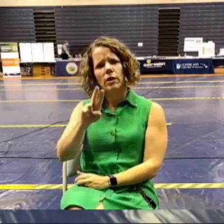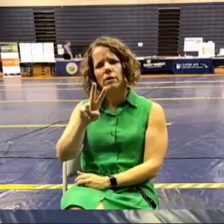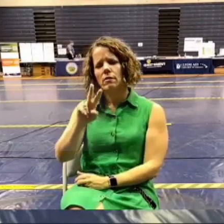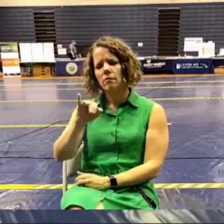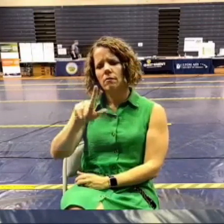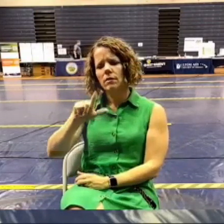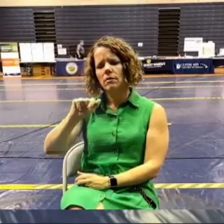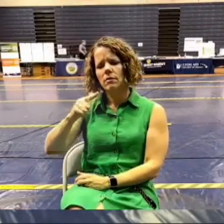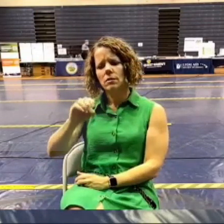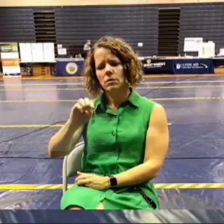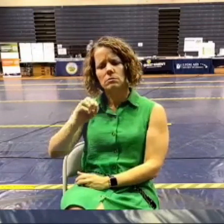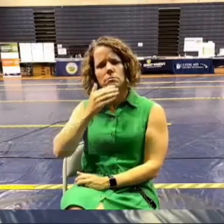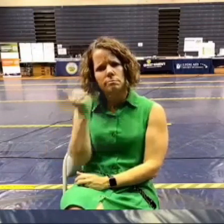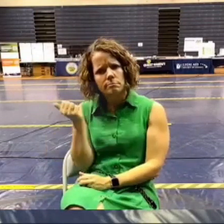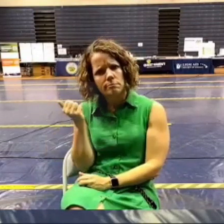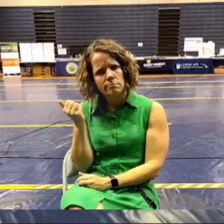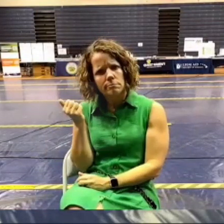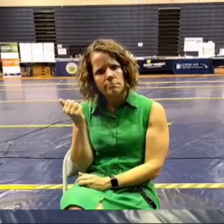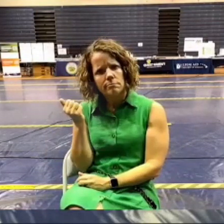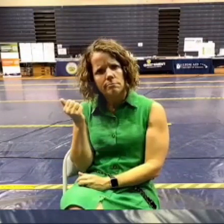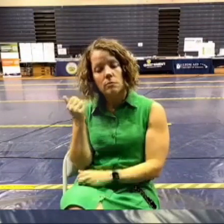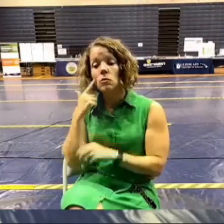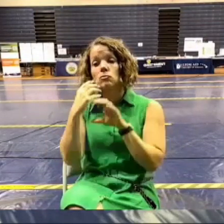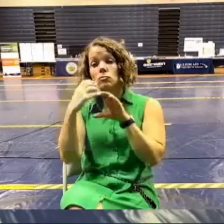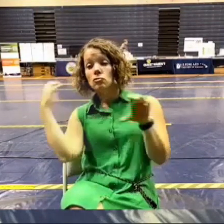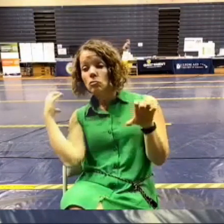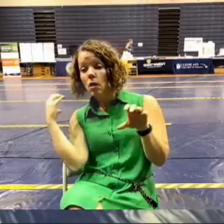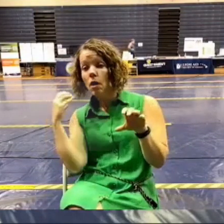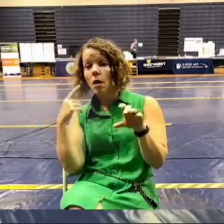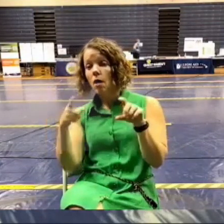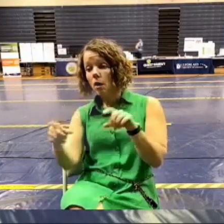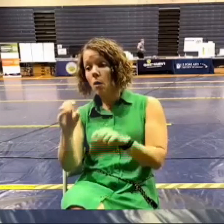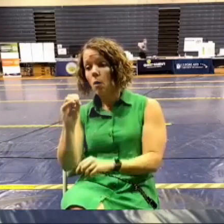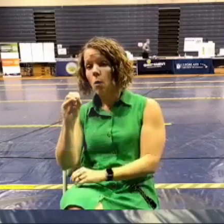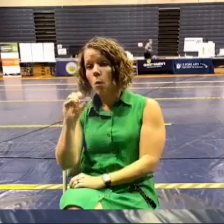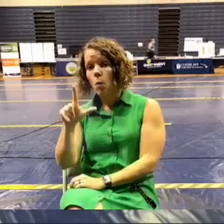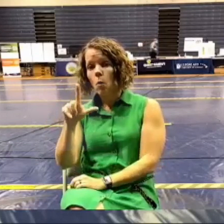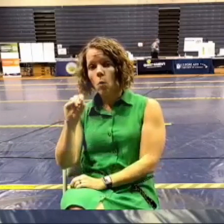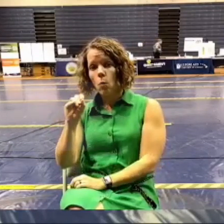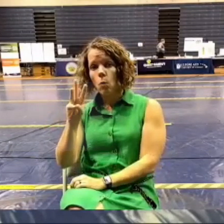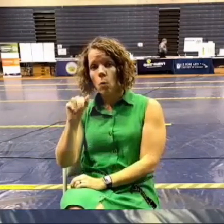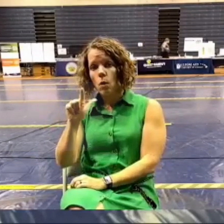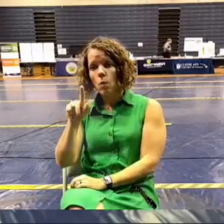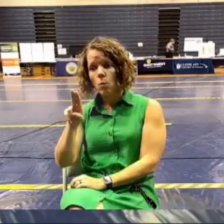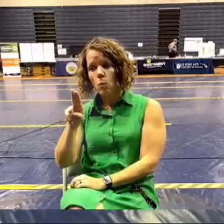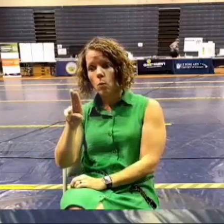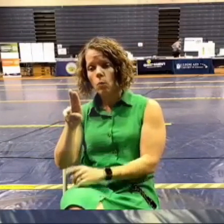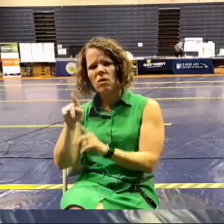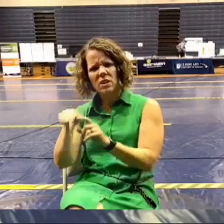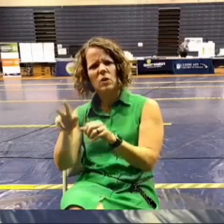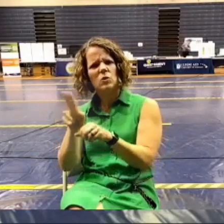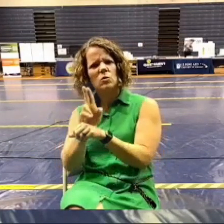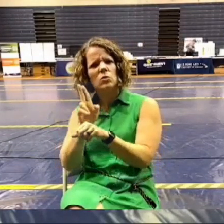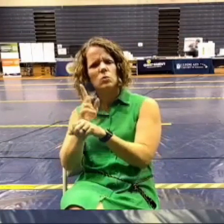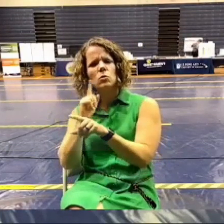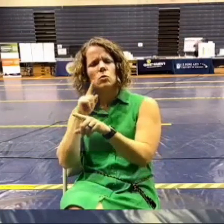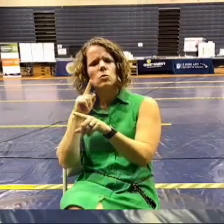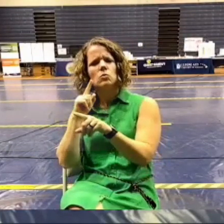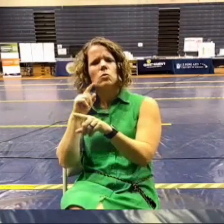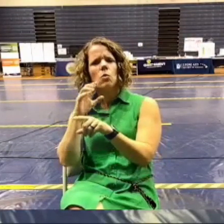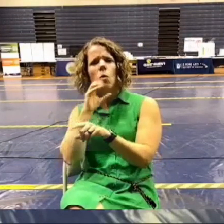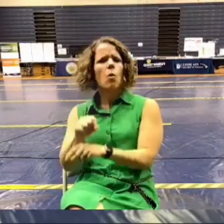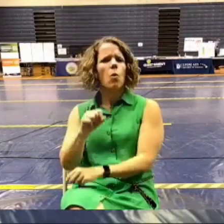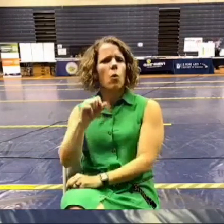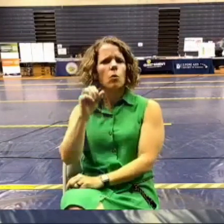are going from Oluwalo to Crater Village can go on the old plantation road and